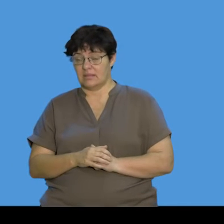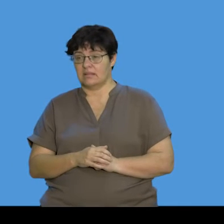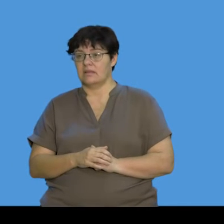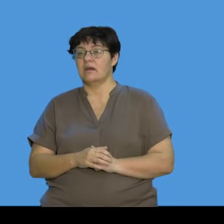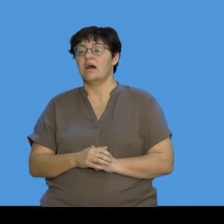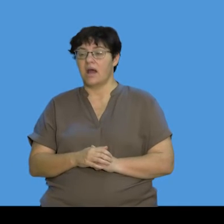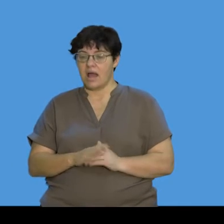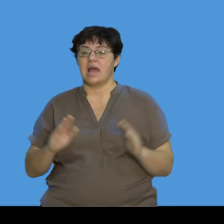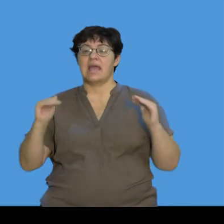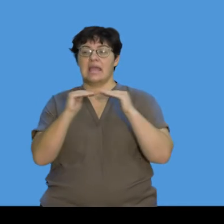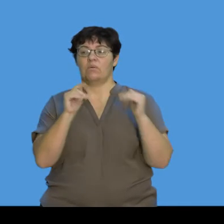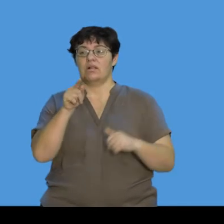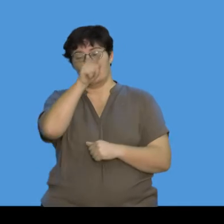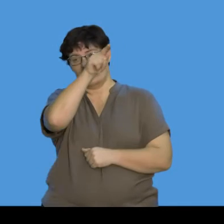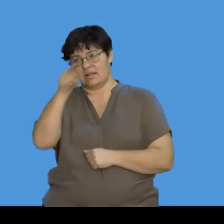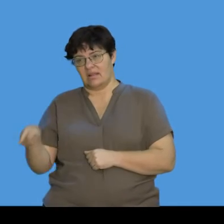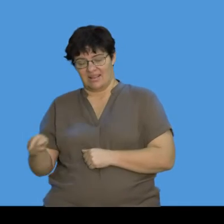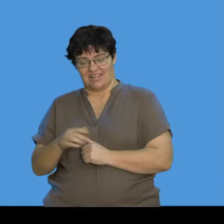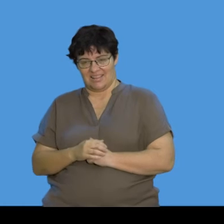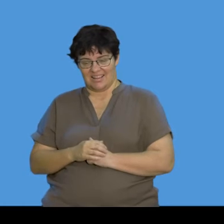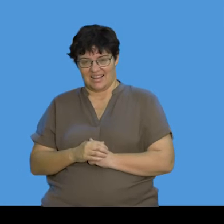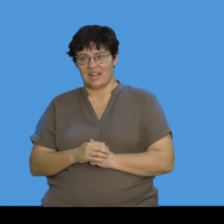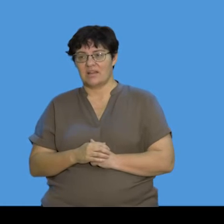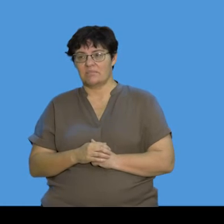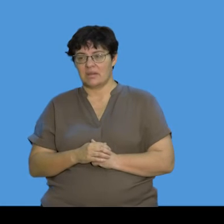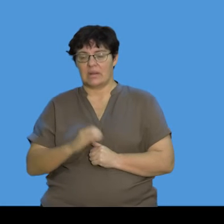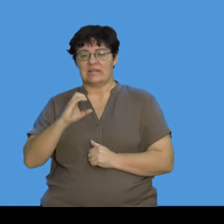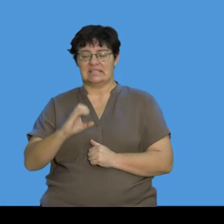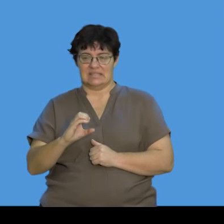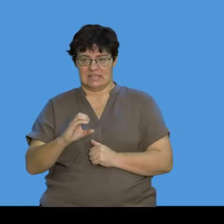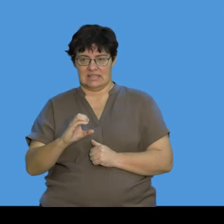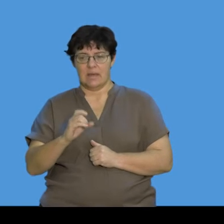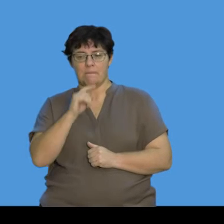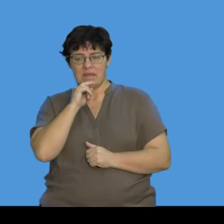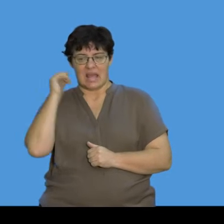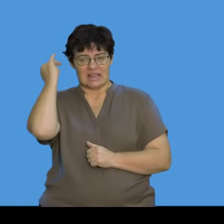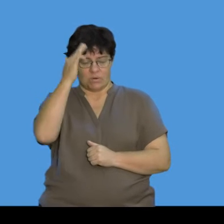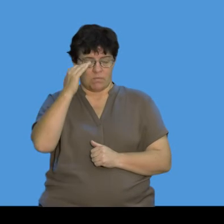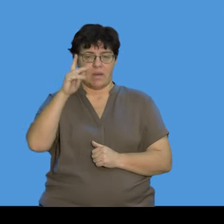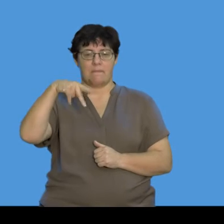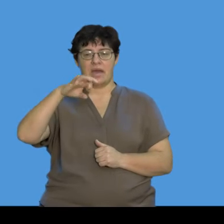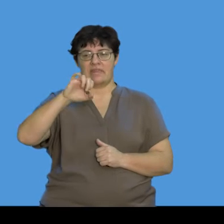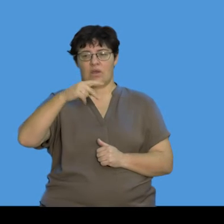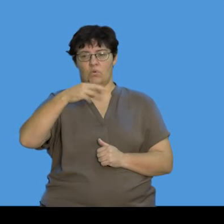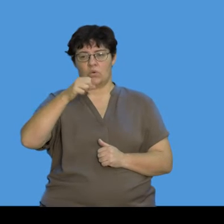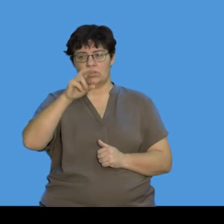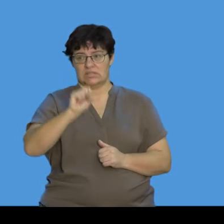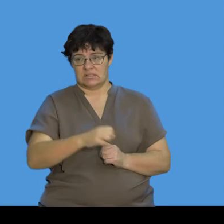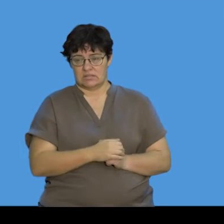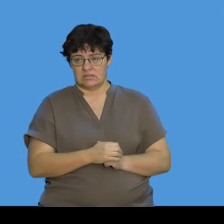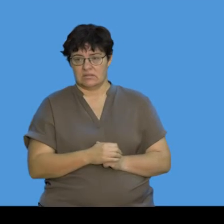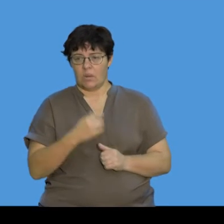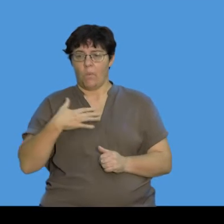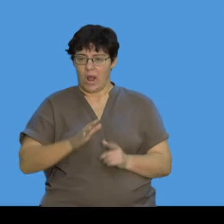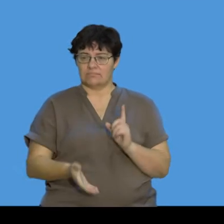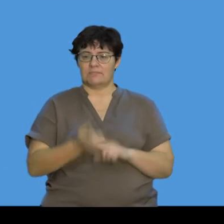small letter A. It must be equal to this one here, which is the small letter C, according to the theorem of Pythagoras.